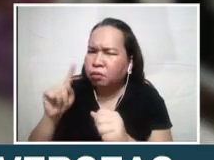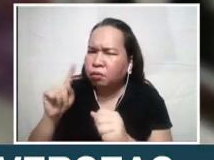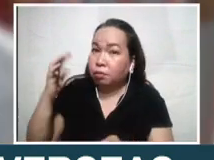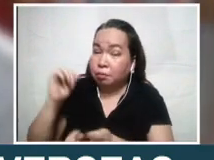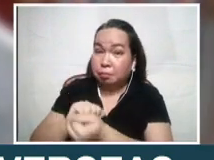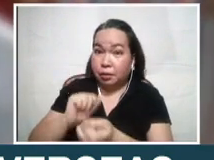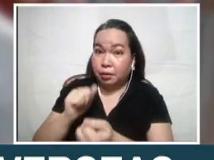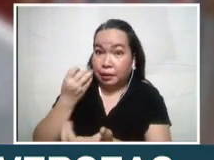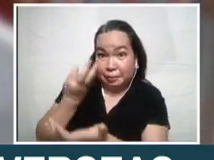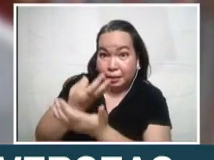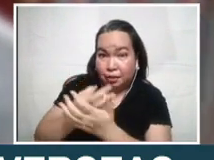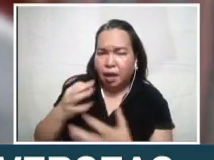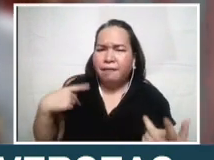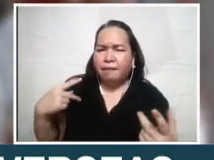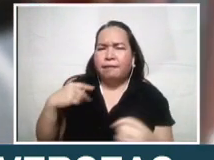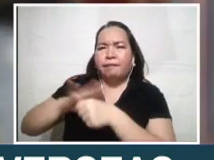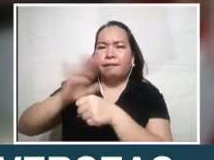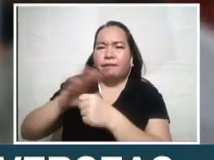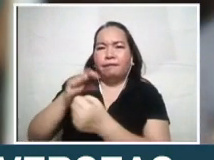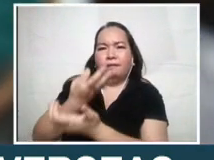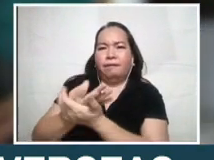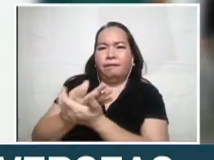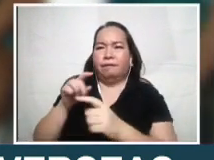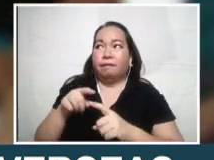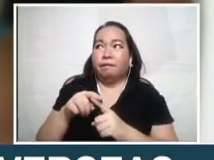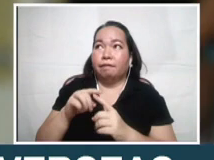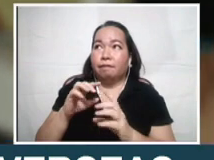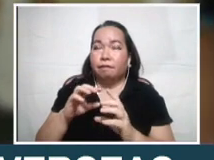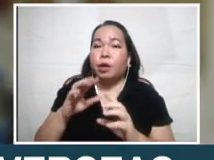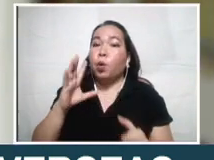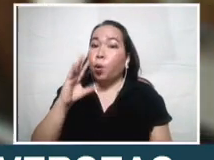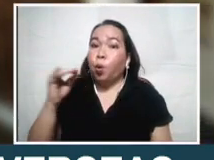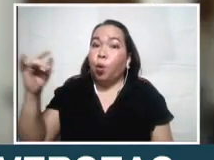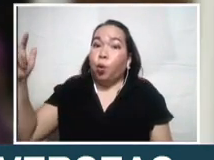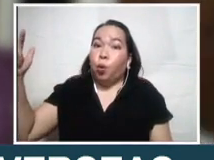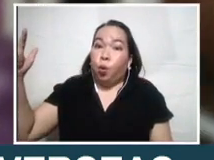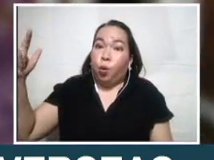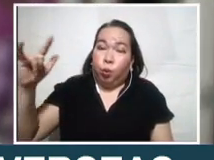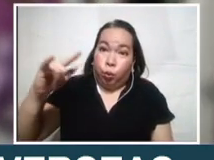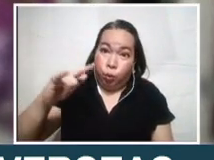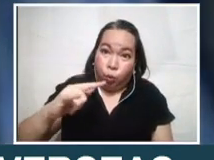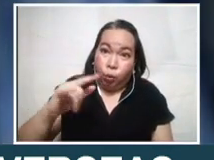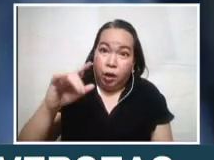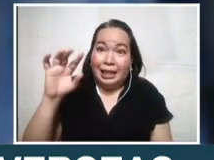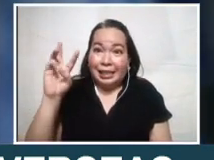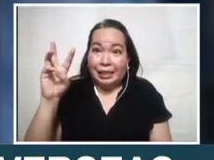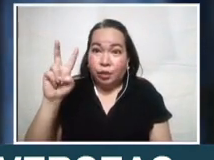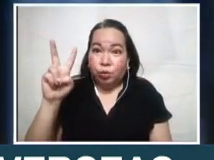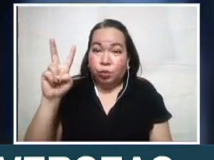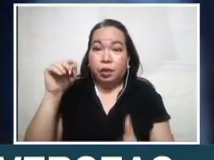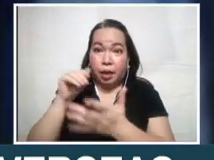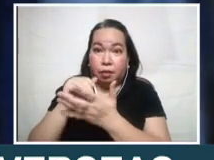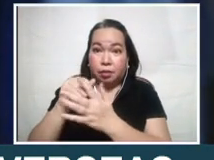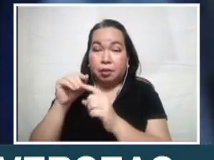Although the ones arriving is not actually 62,000. We are expecting for the month of